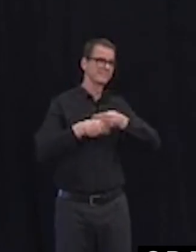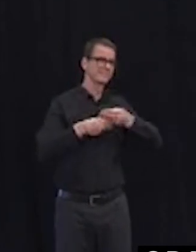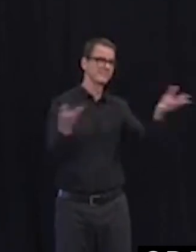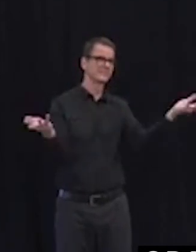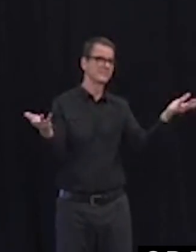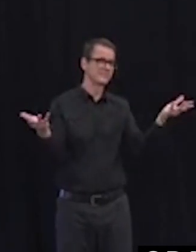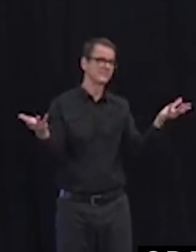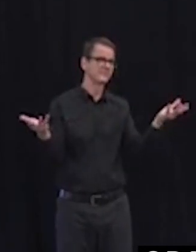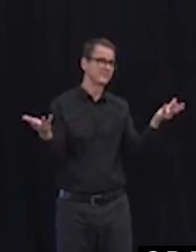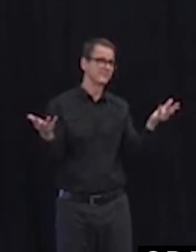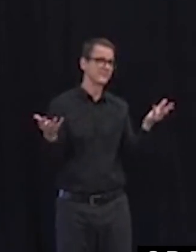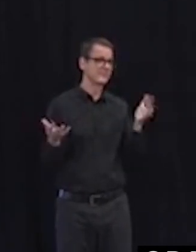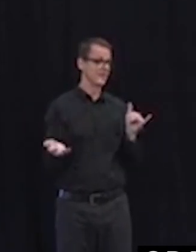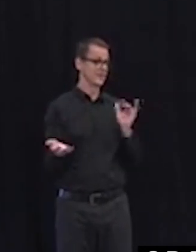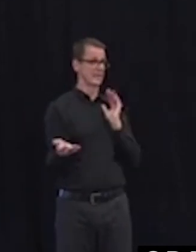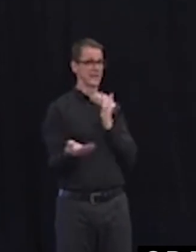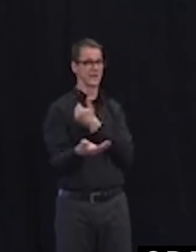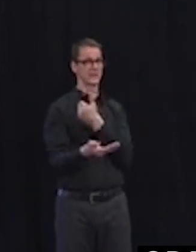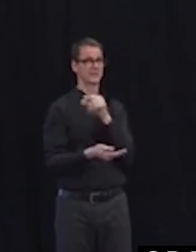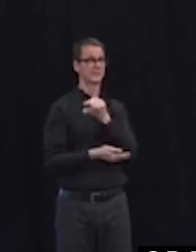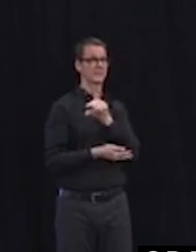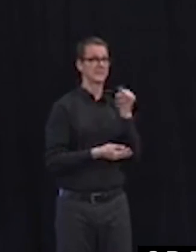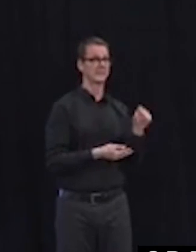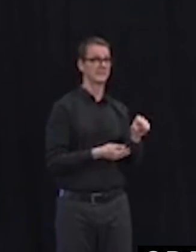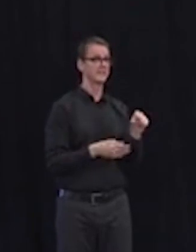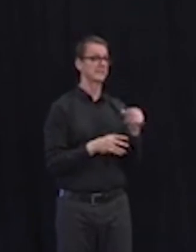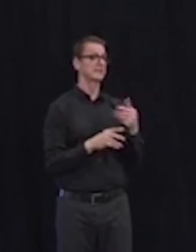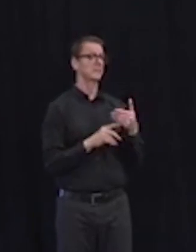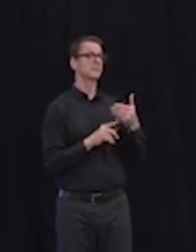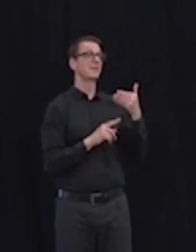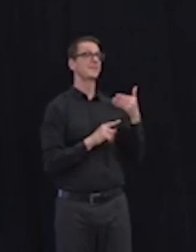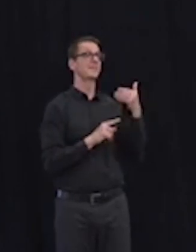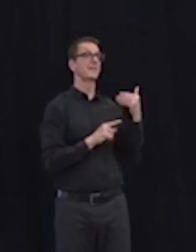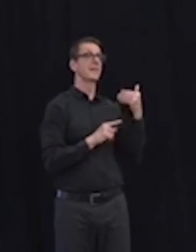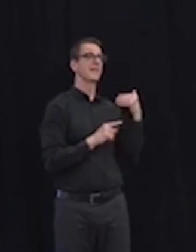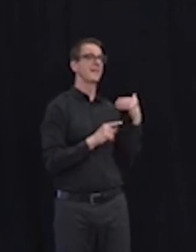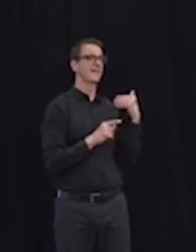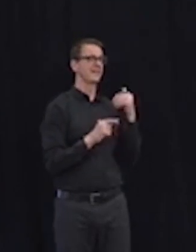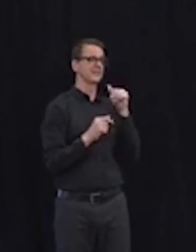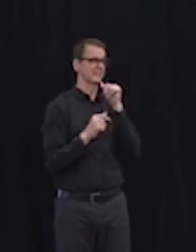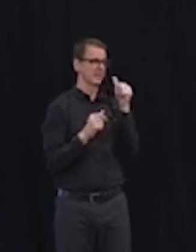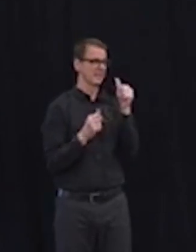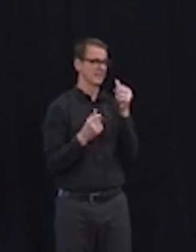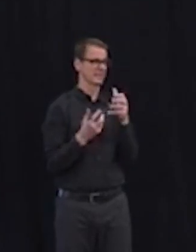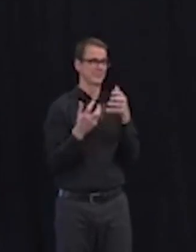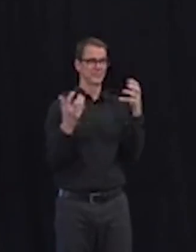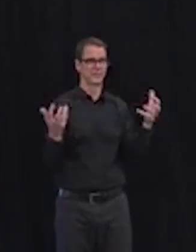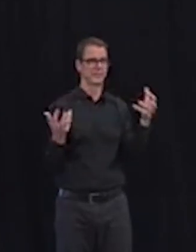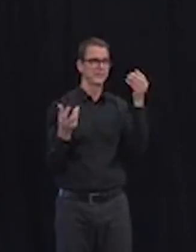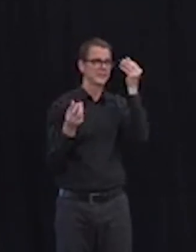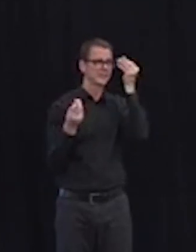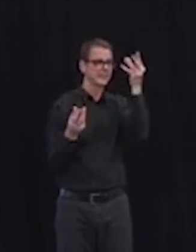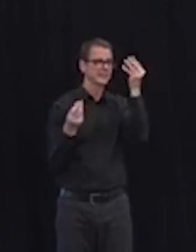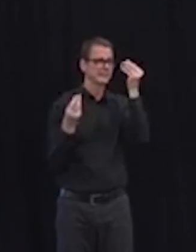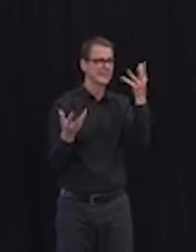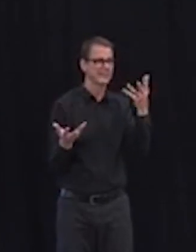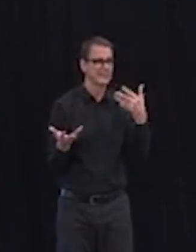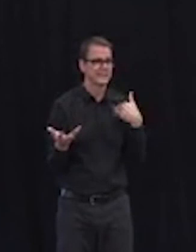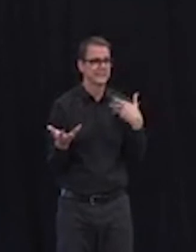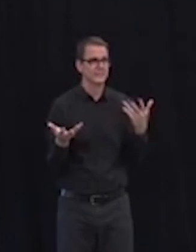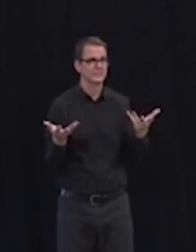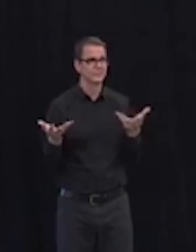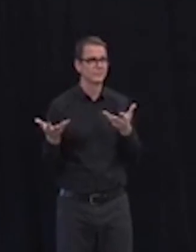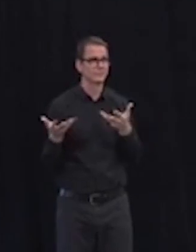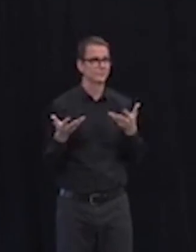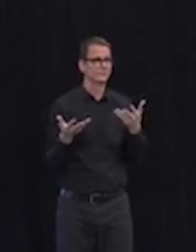not getting very much from the system in the way of models. And I was frustrated with that because I found it very hard for us to know how